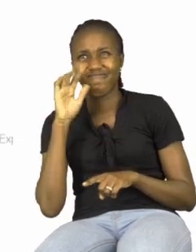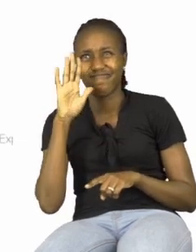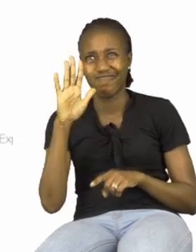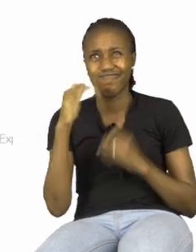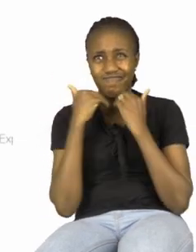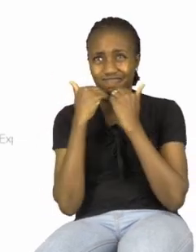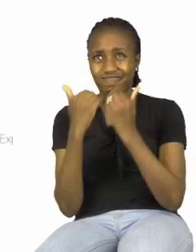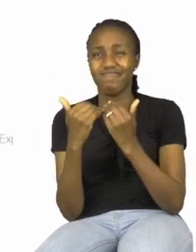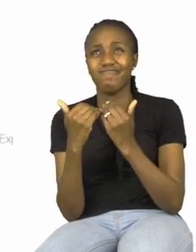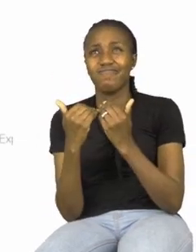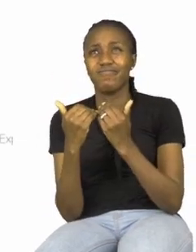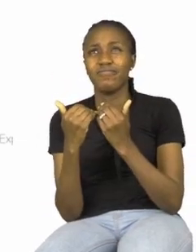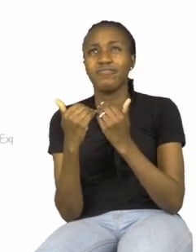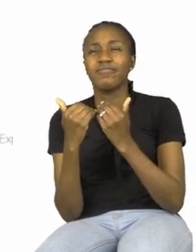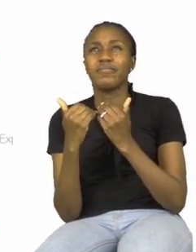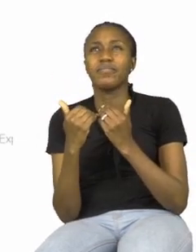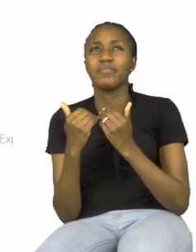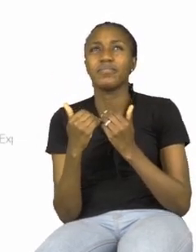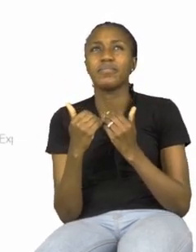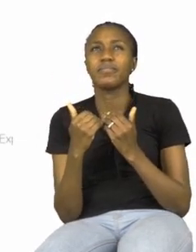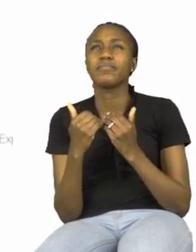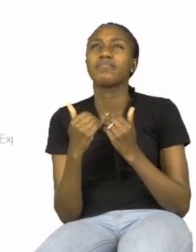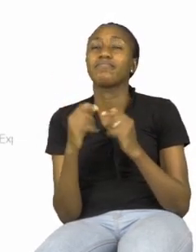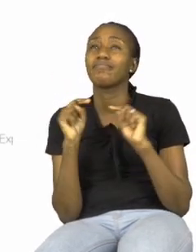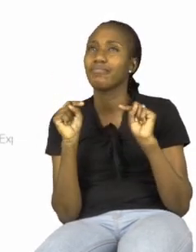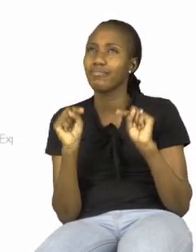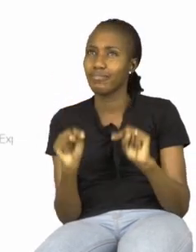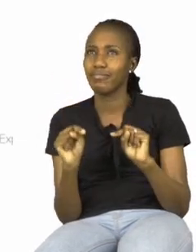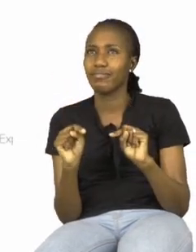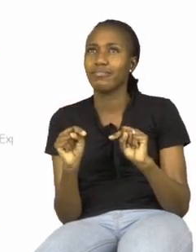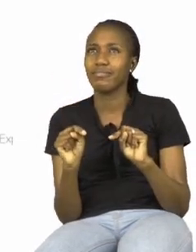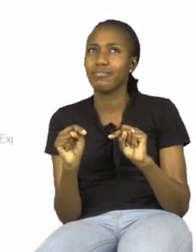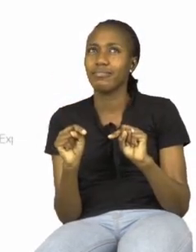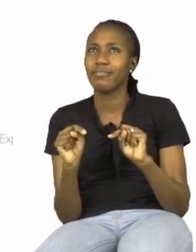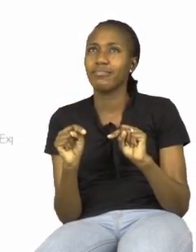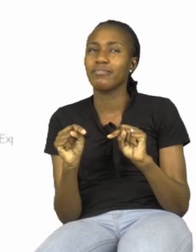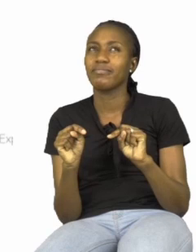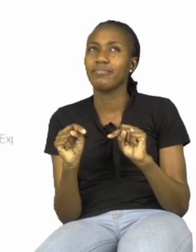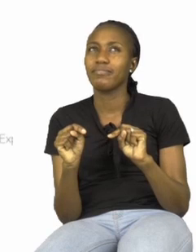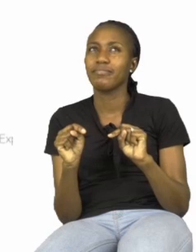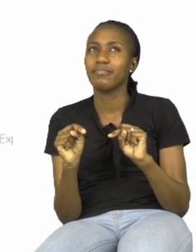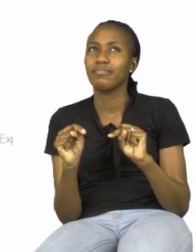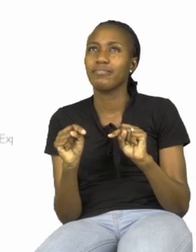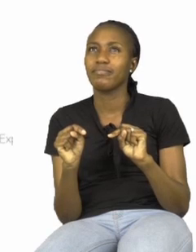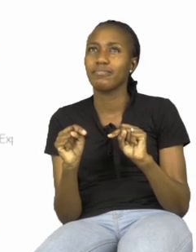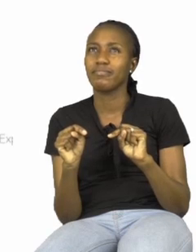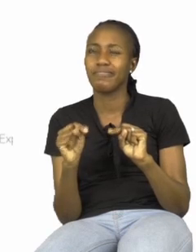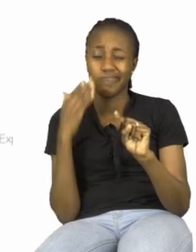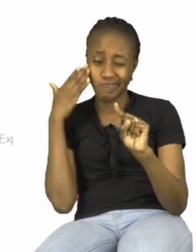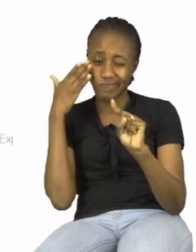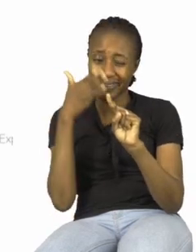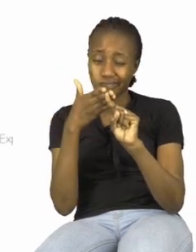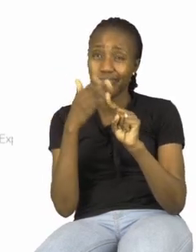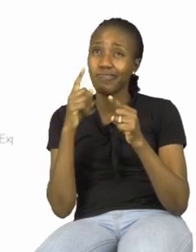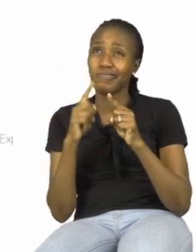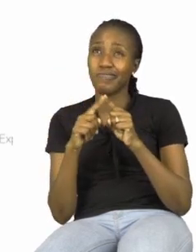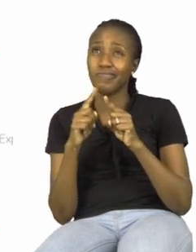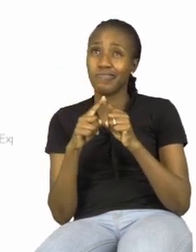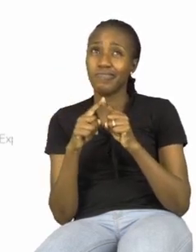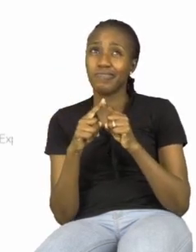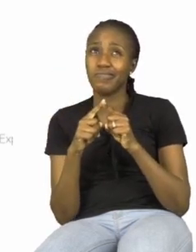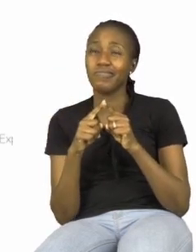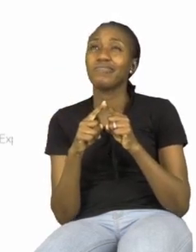important. At the moment, one of our immediate things that we need to do is provide a home for